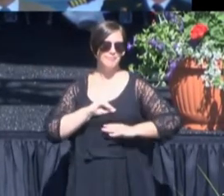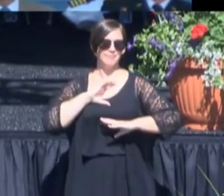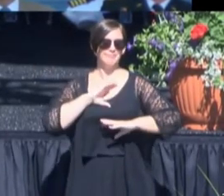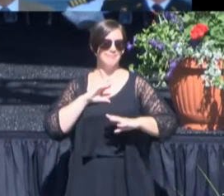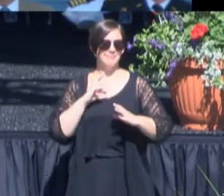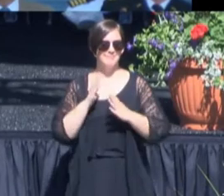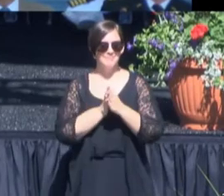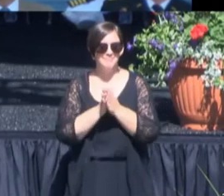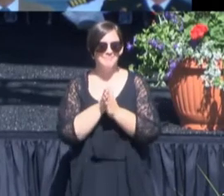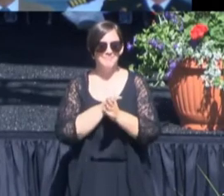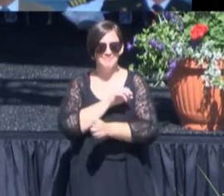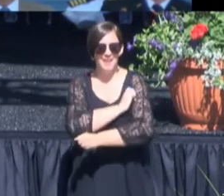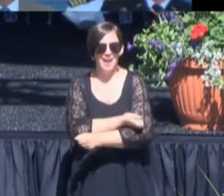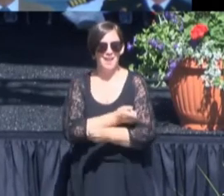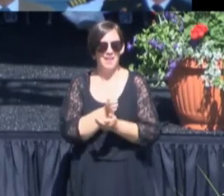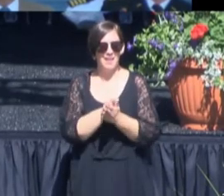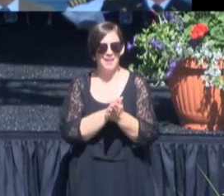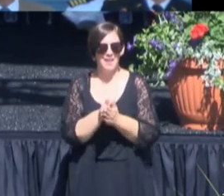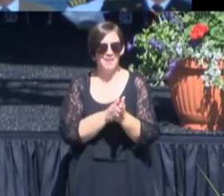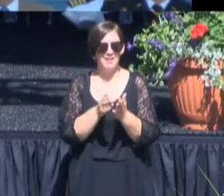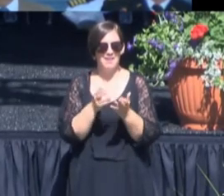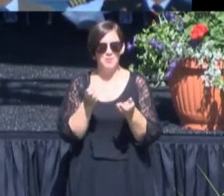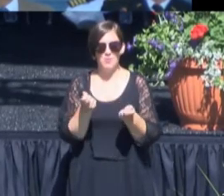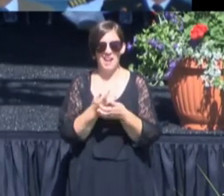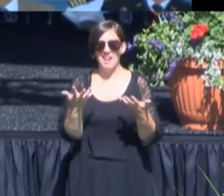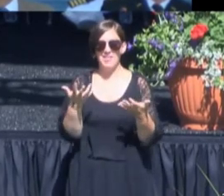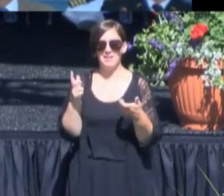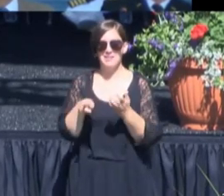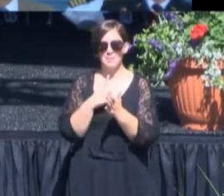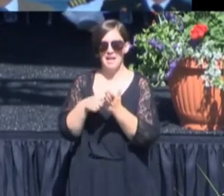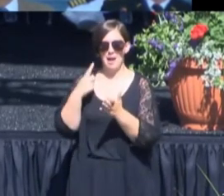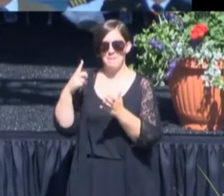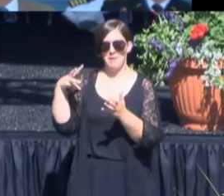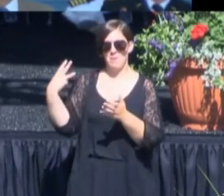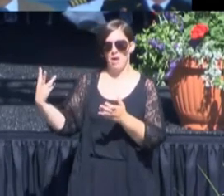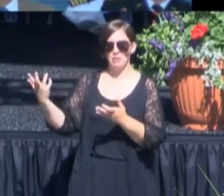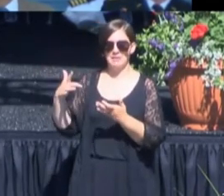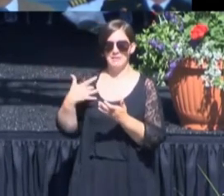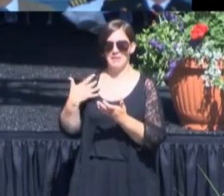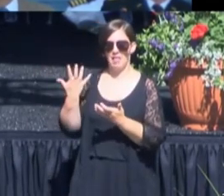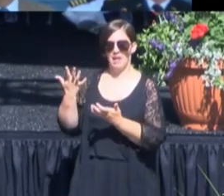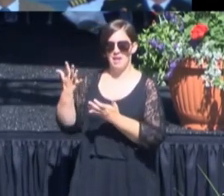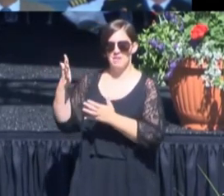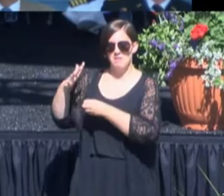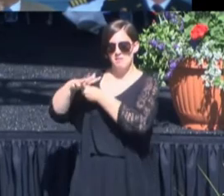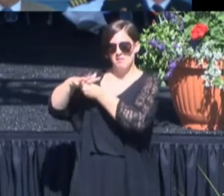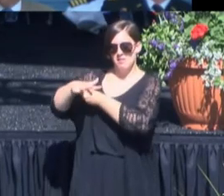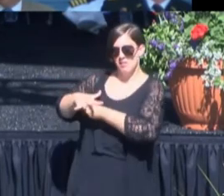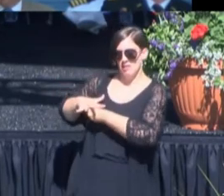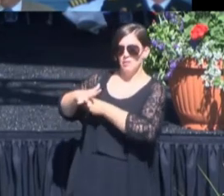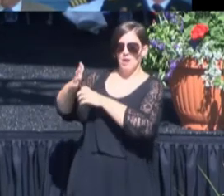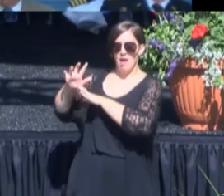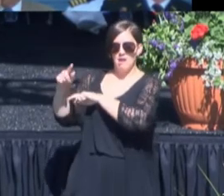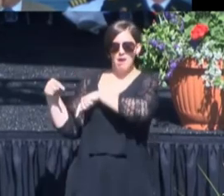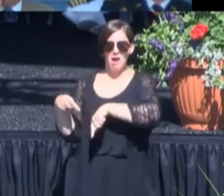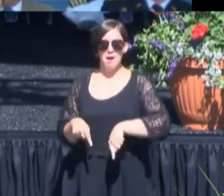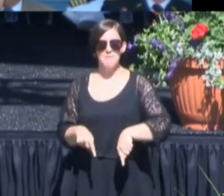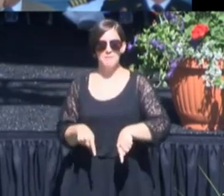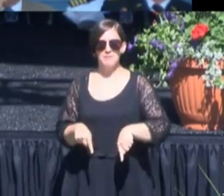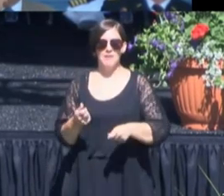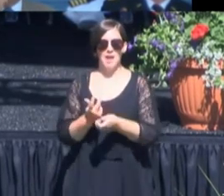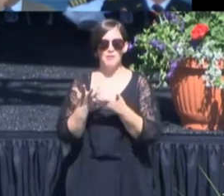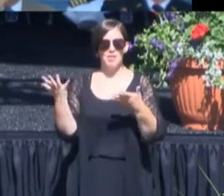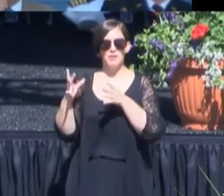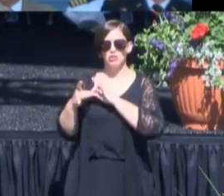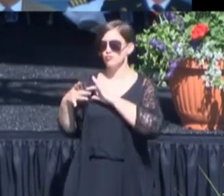up. And when the travails of Washington are weighing heavy on my shoulder, when I step on board the Academy here, it just all goes